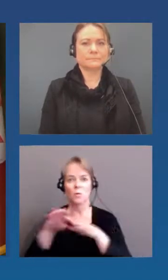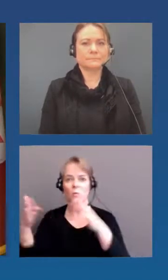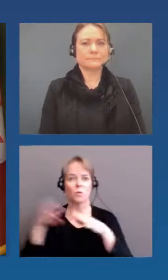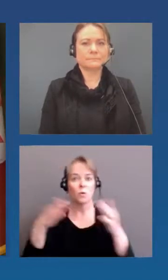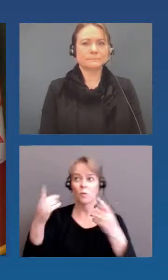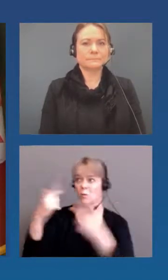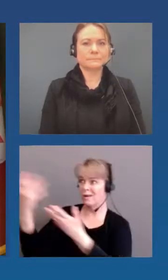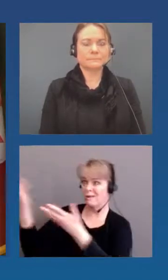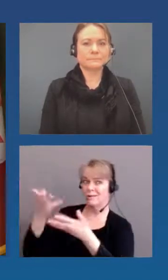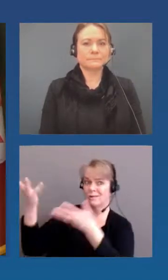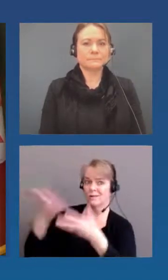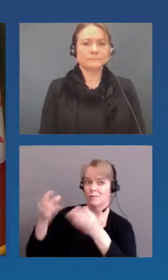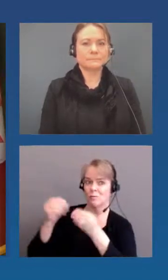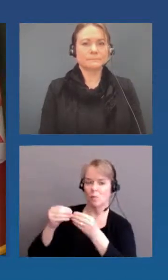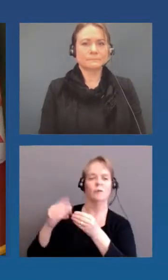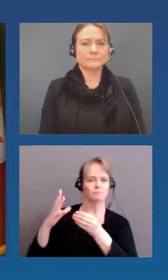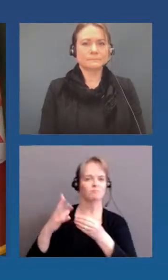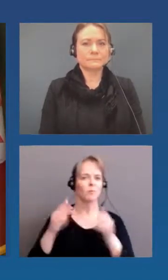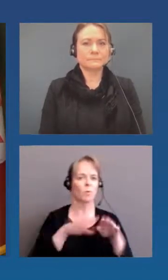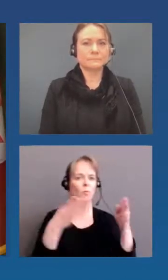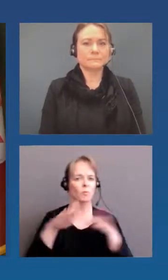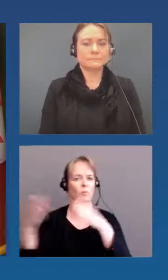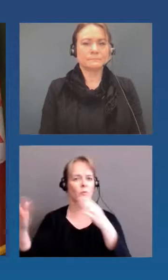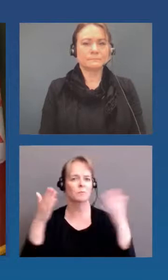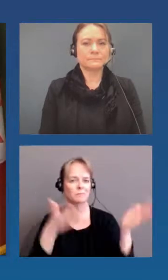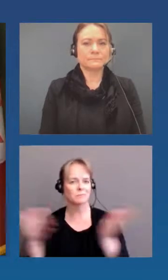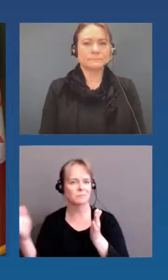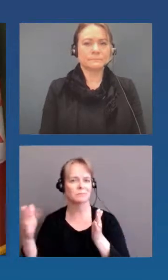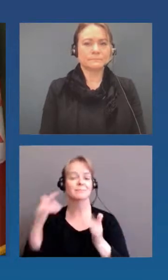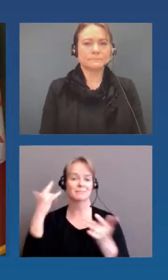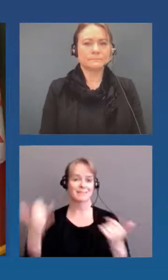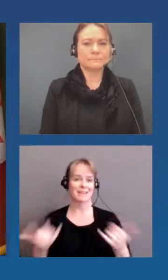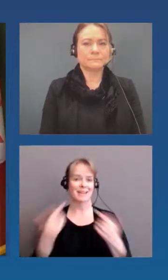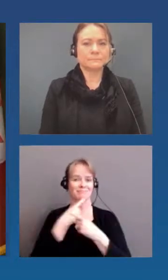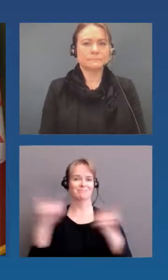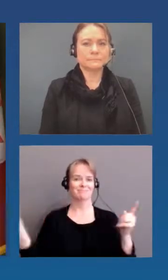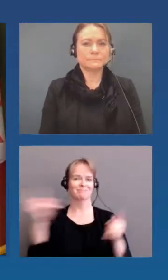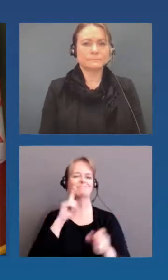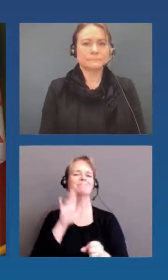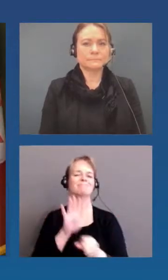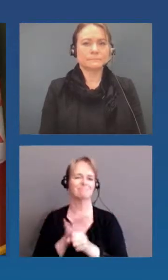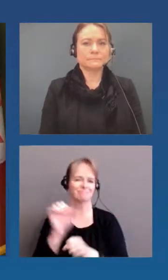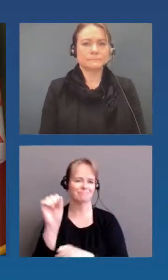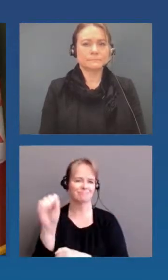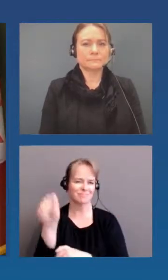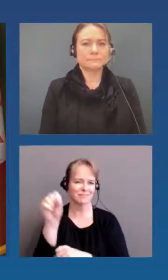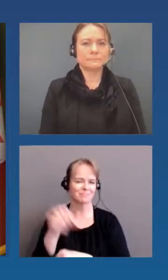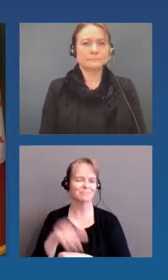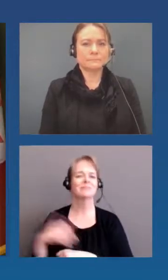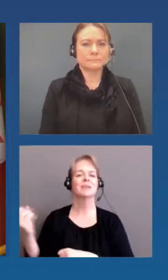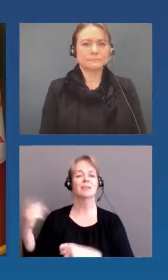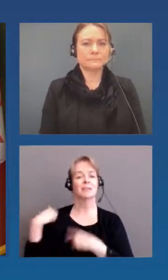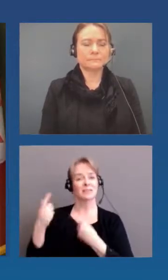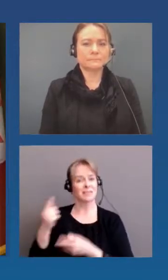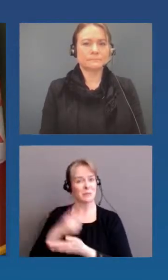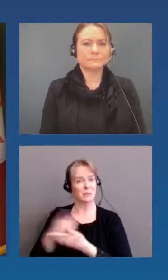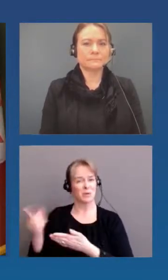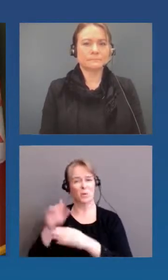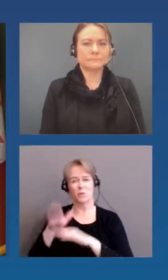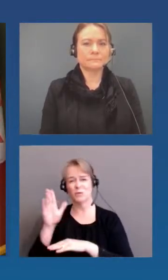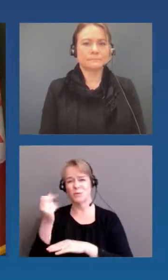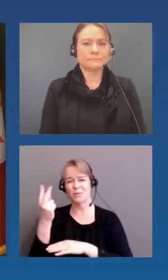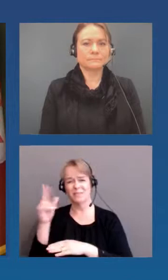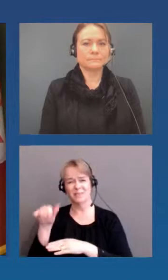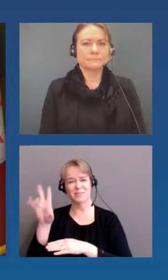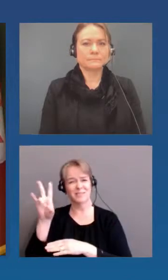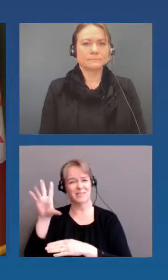supply. And I'm pleased to say today that we're delivering on this commitment. This past week alone, we've administered over 12,700